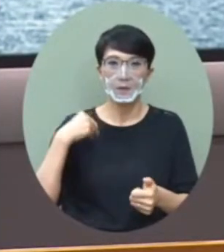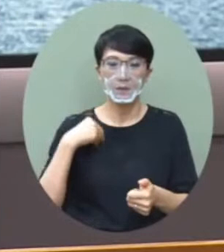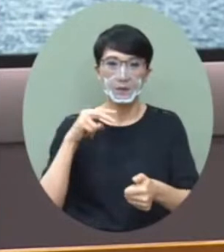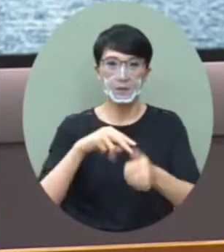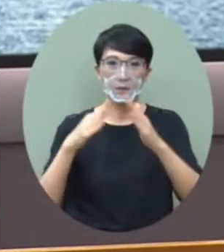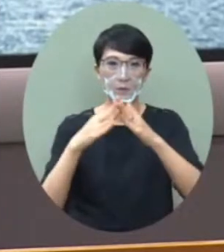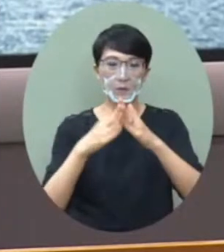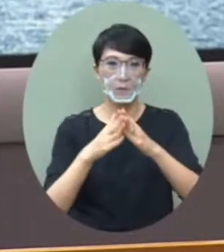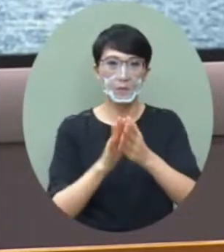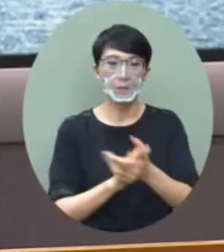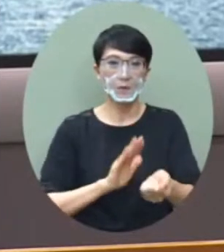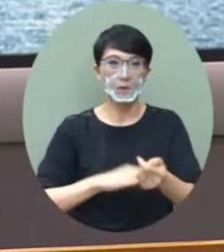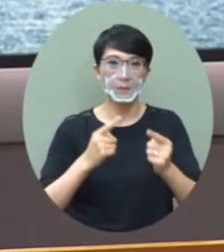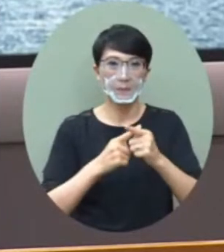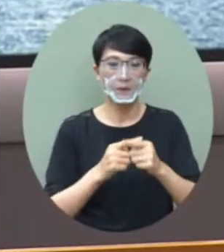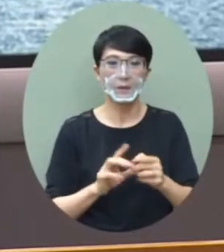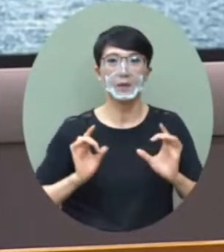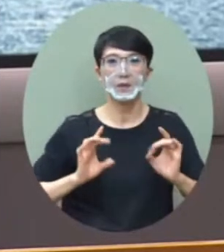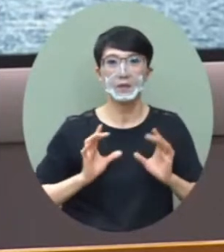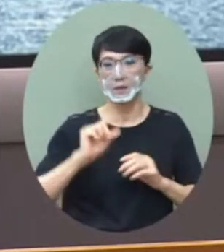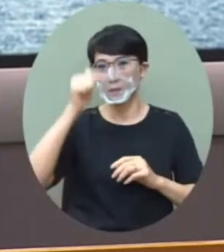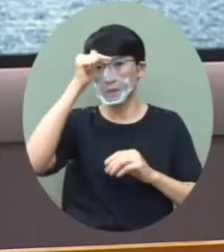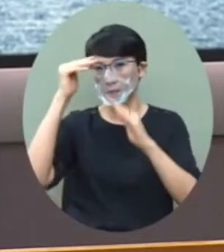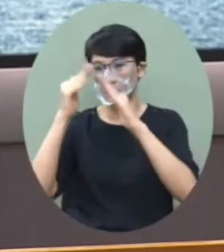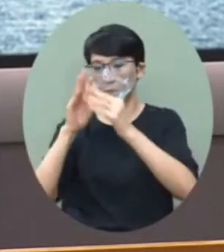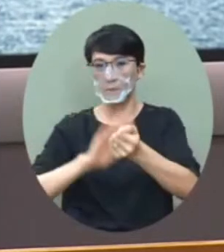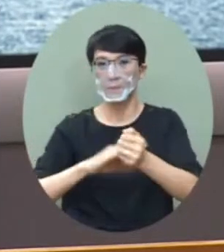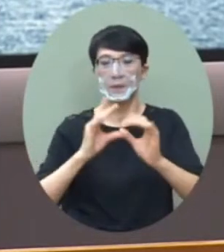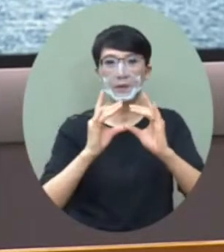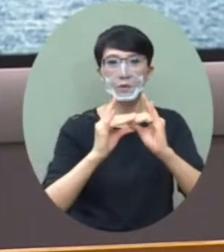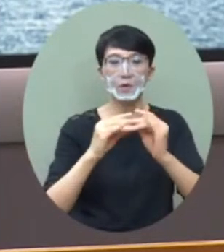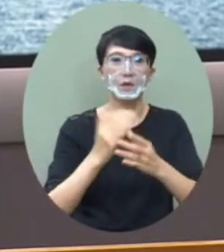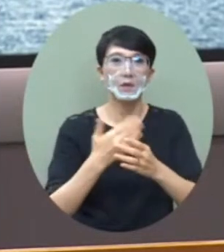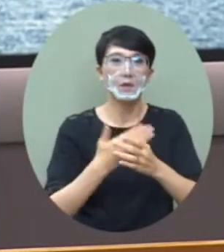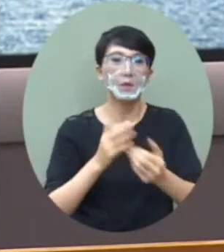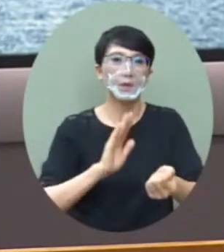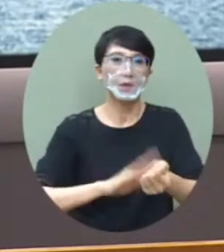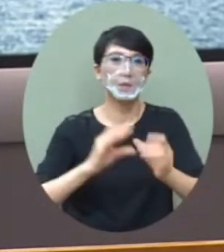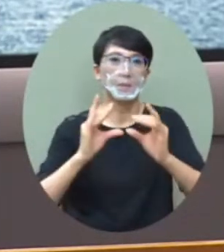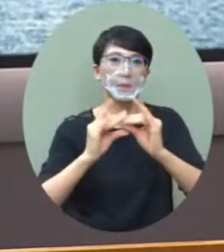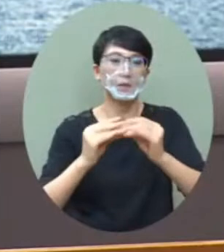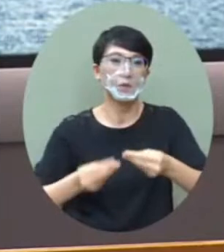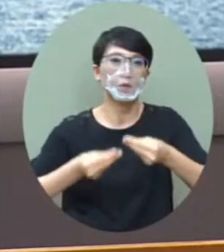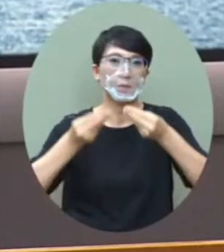170 HA patients using private hospital beds.